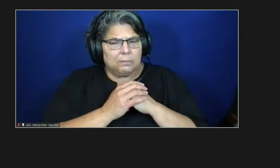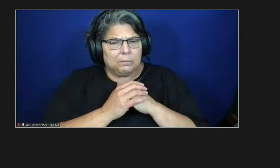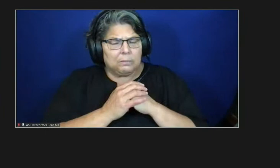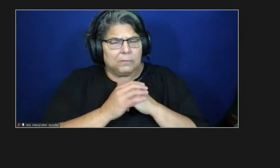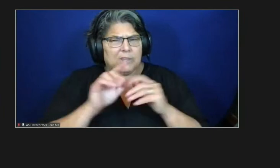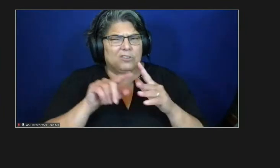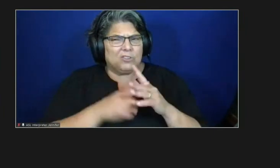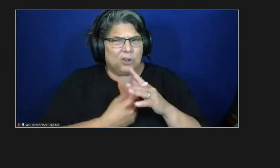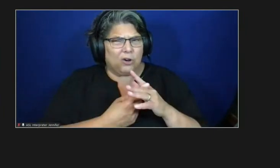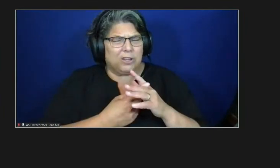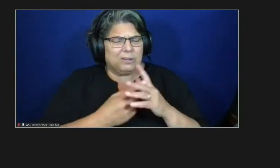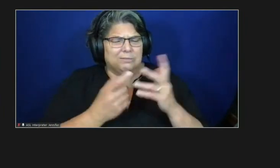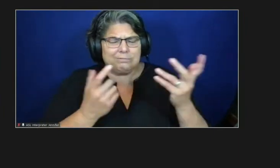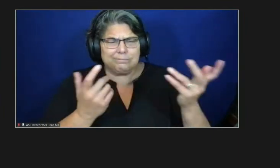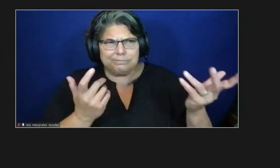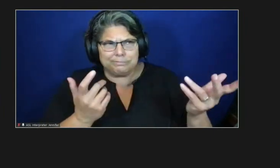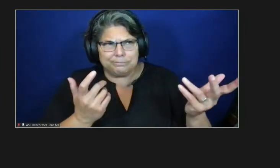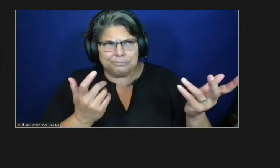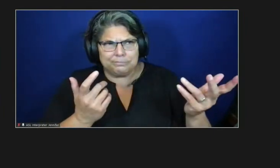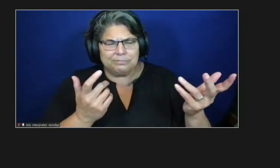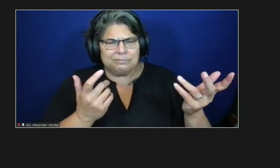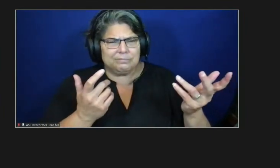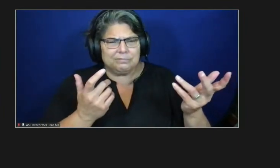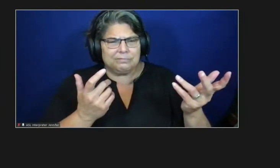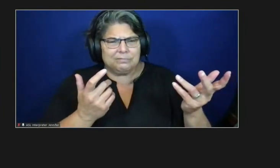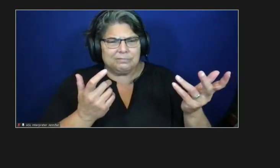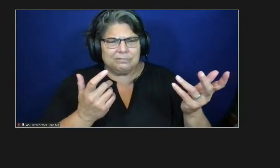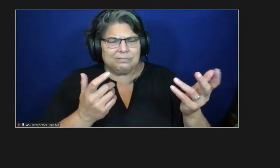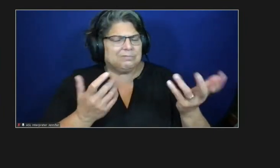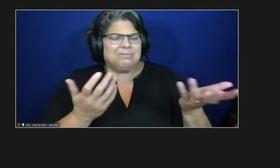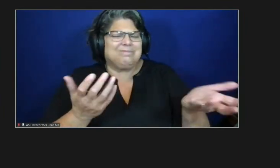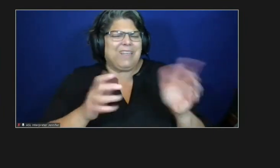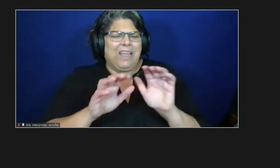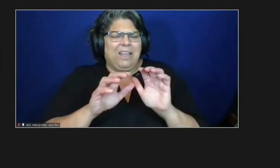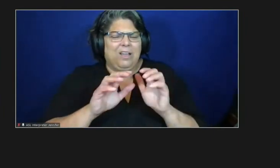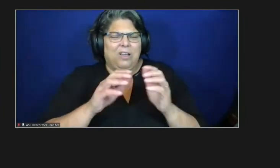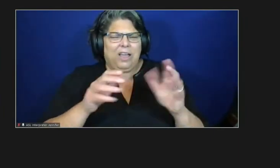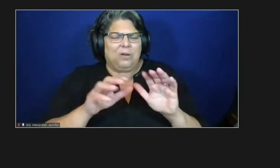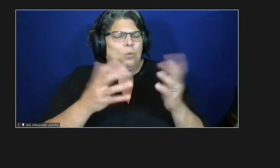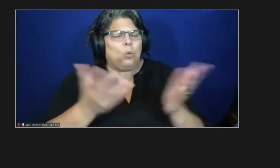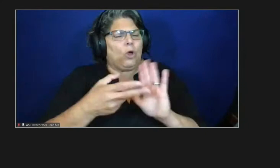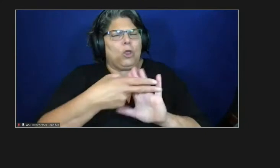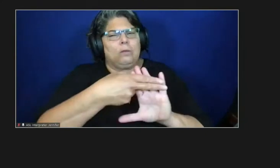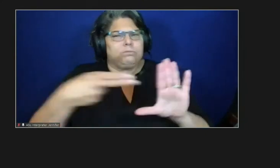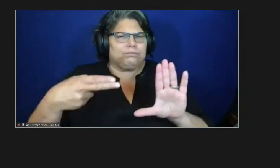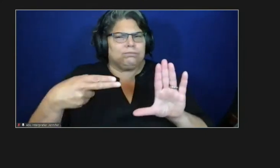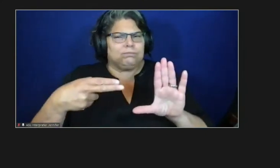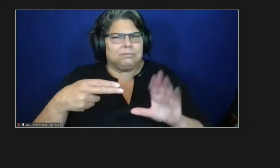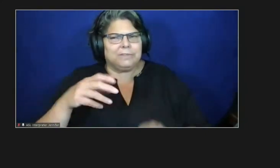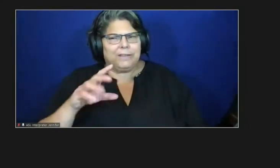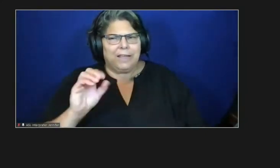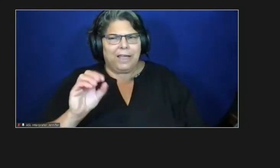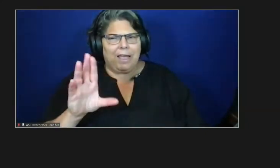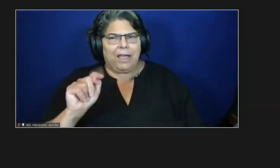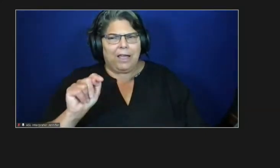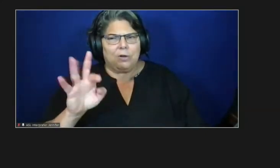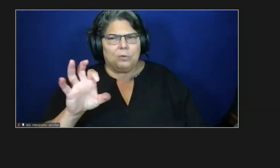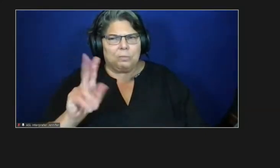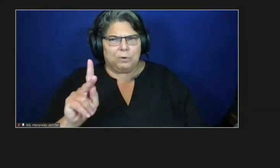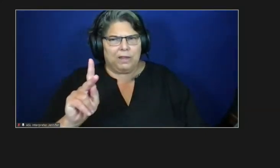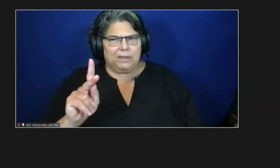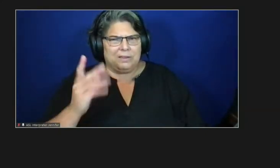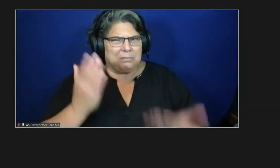starting with sort of how we're currently defining an outbreak. I know that that definition maybe has shifted since the start